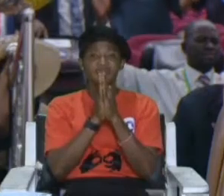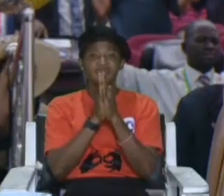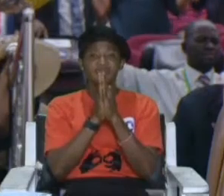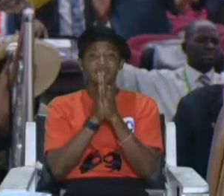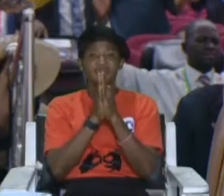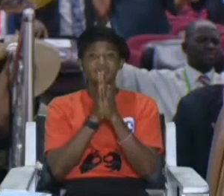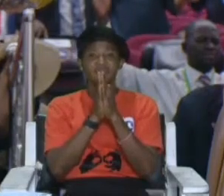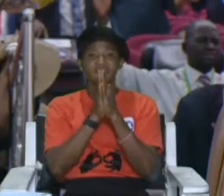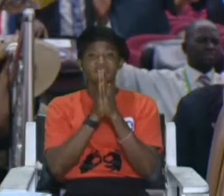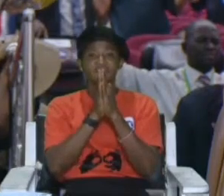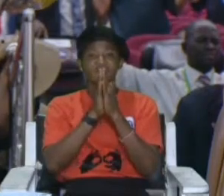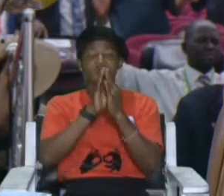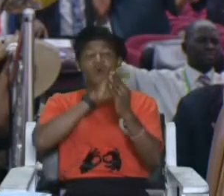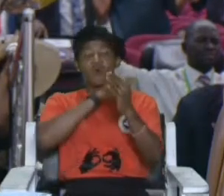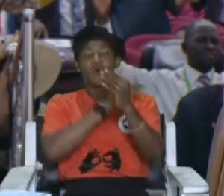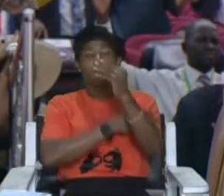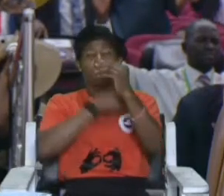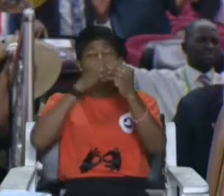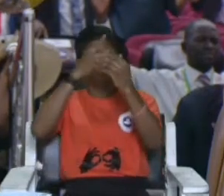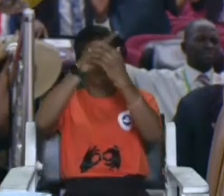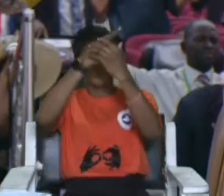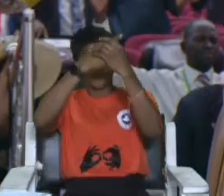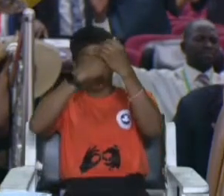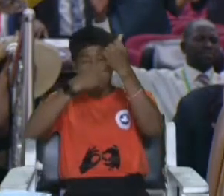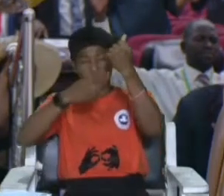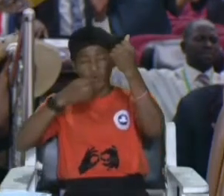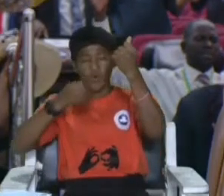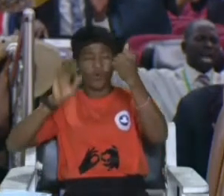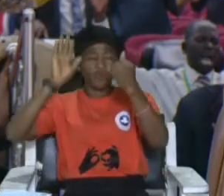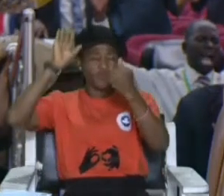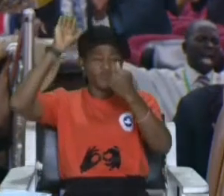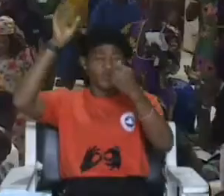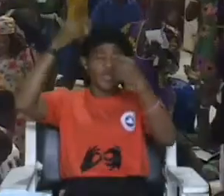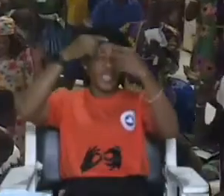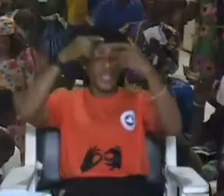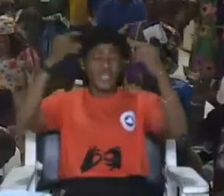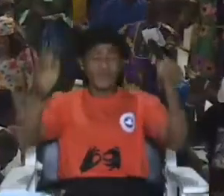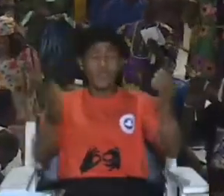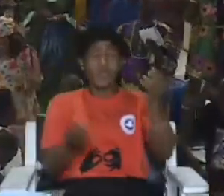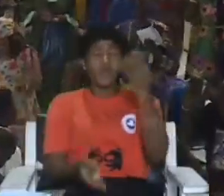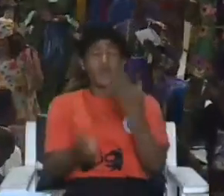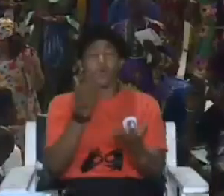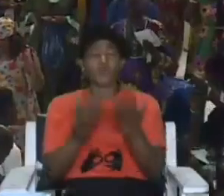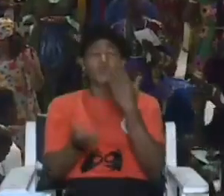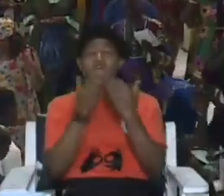All the rods of your enemies will be consumed by fire.